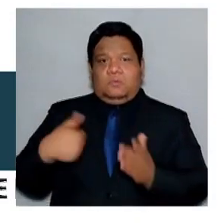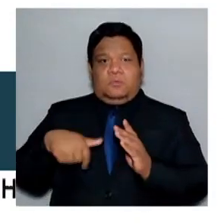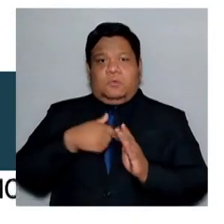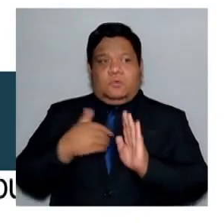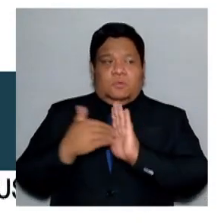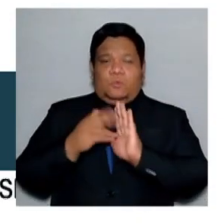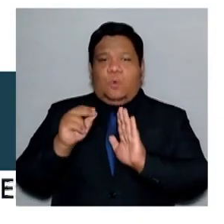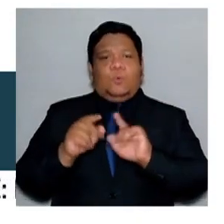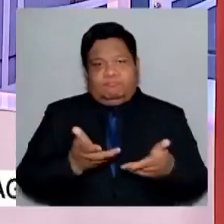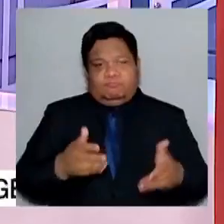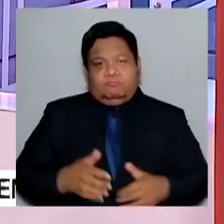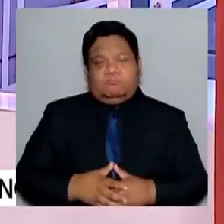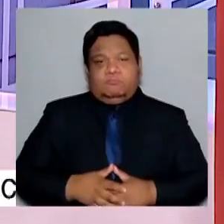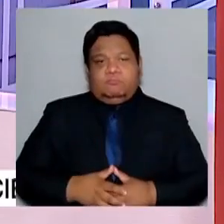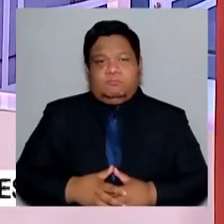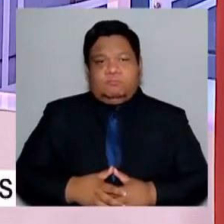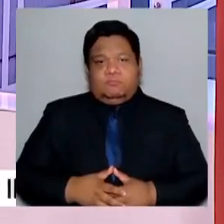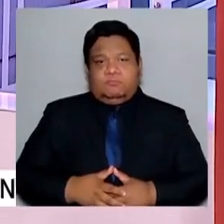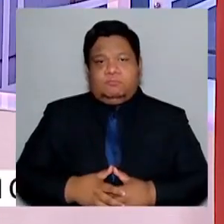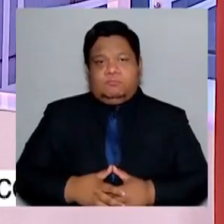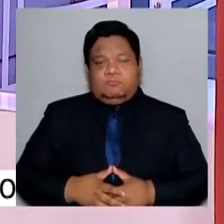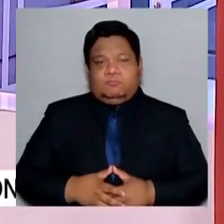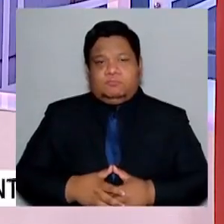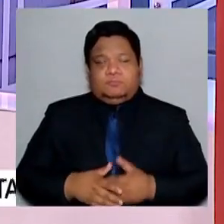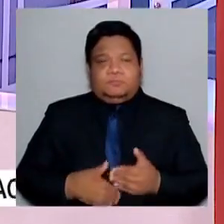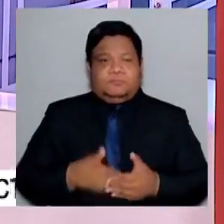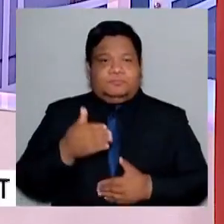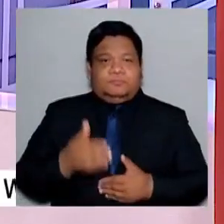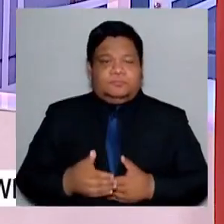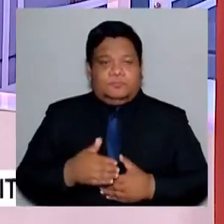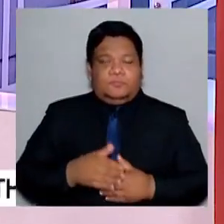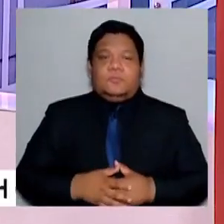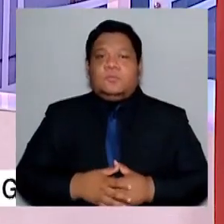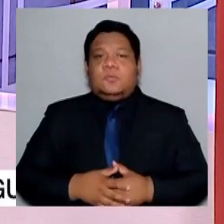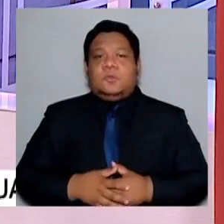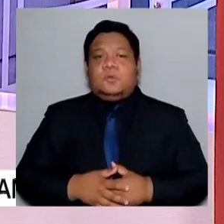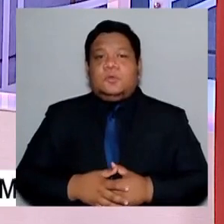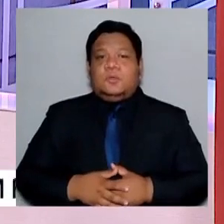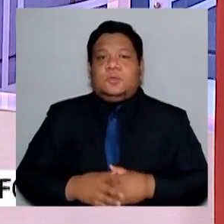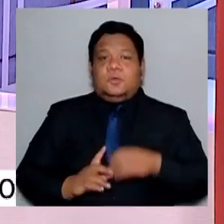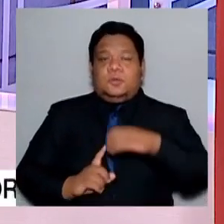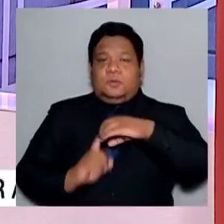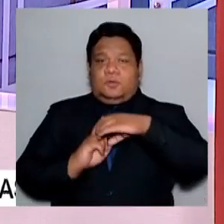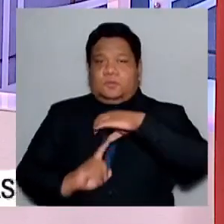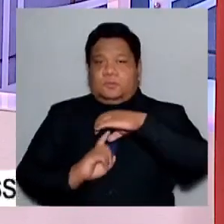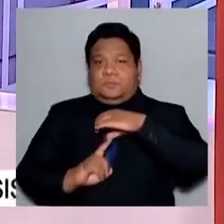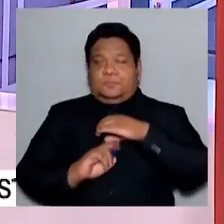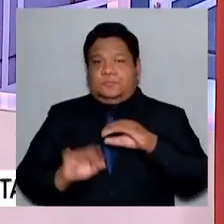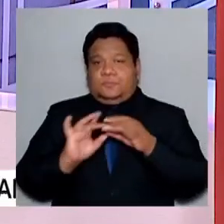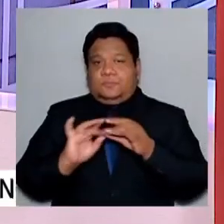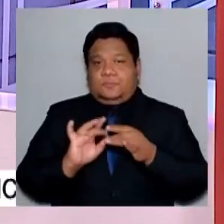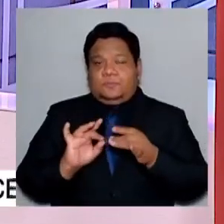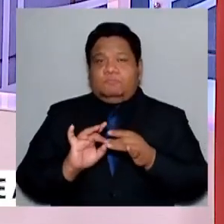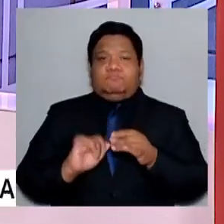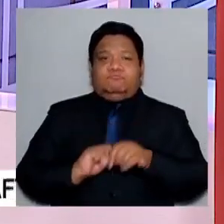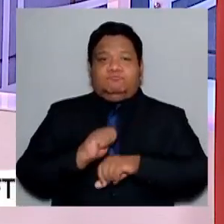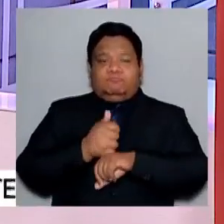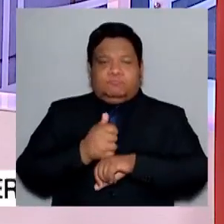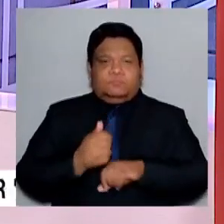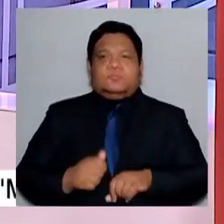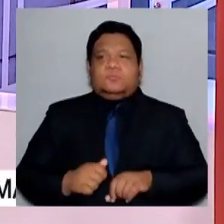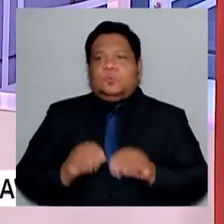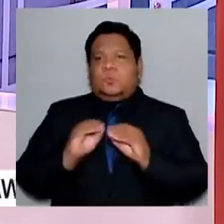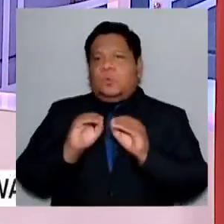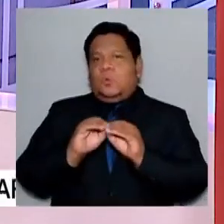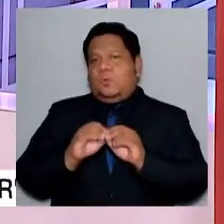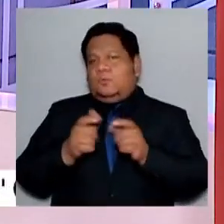entered. ANC's parent firm, ABS-CBN, sets its sights on an even larger viewership and a